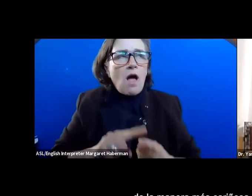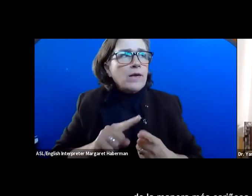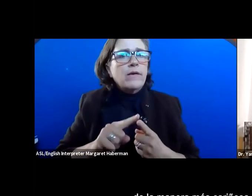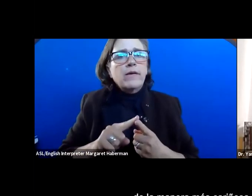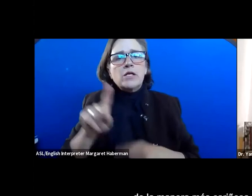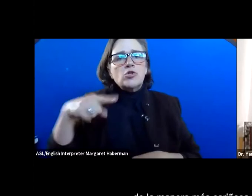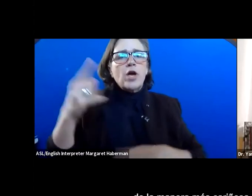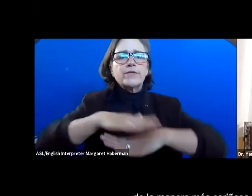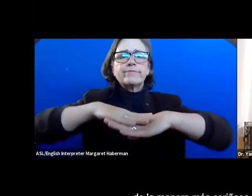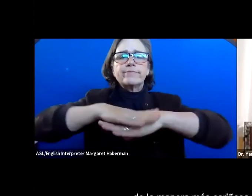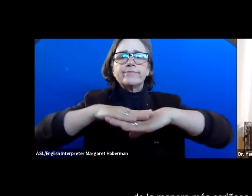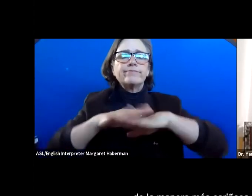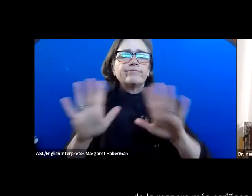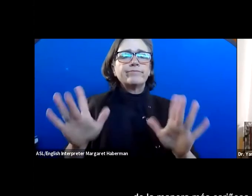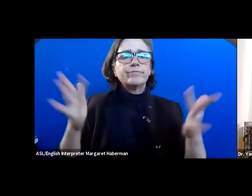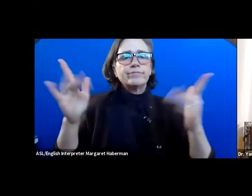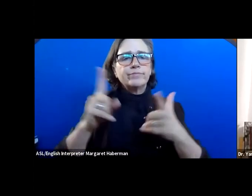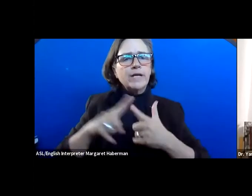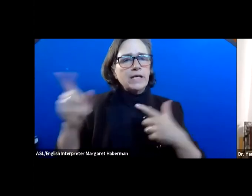generous, gracious ways.